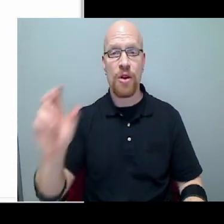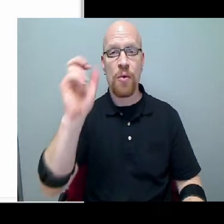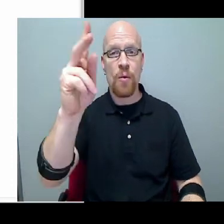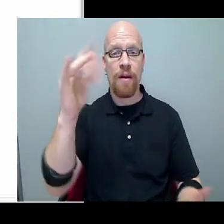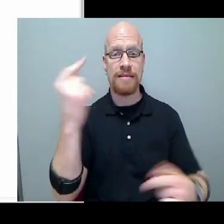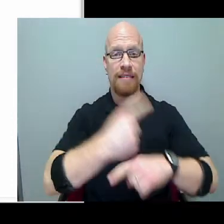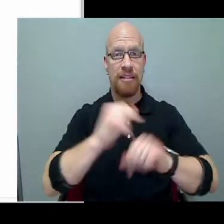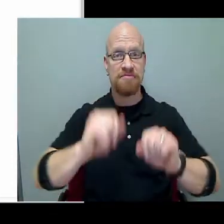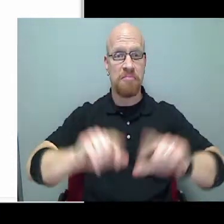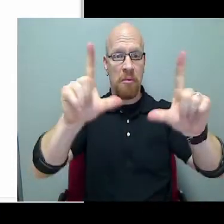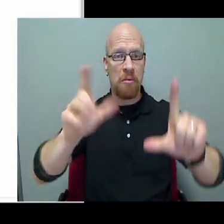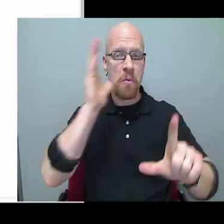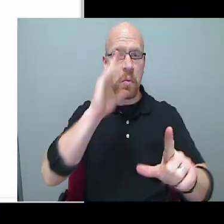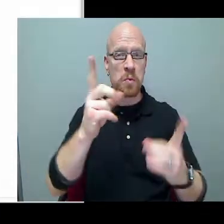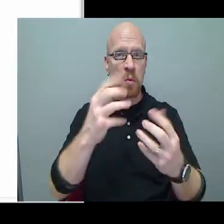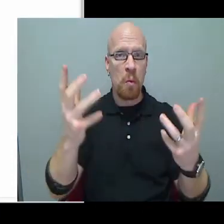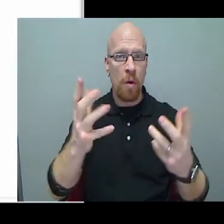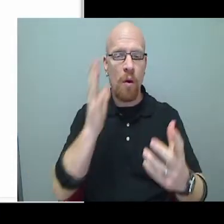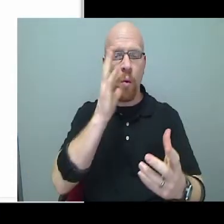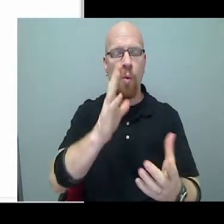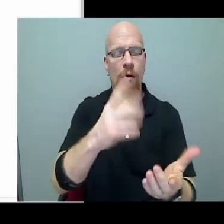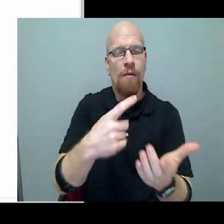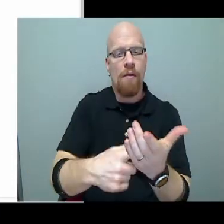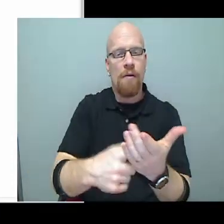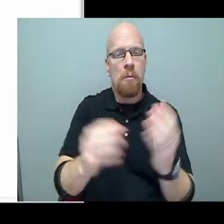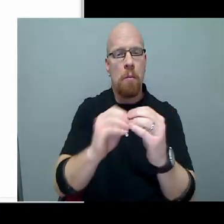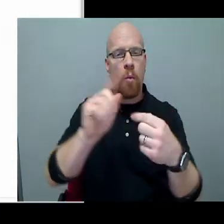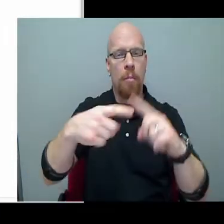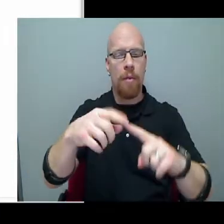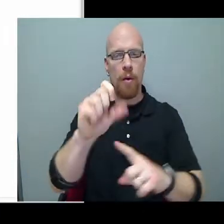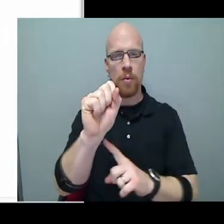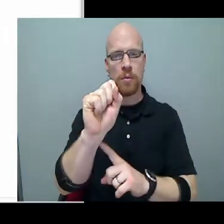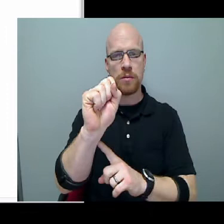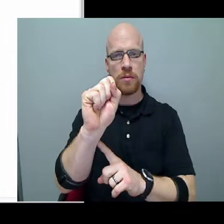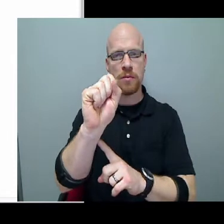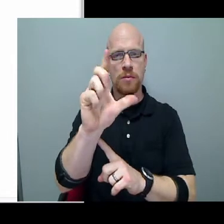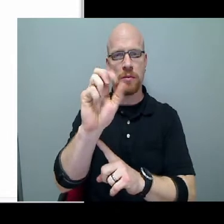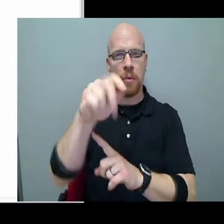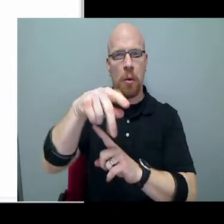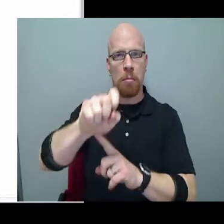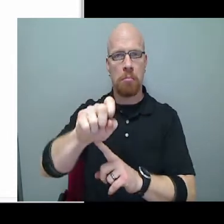On this vlog, we're going to do more or discuss more about slope.